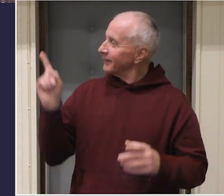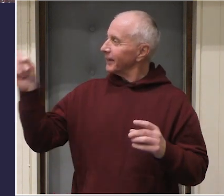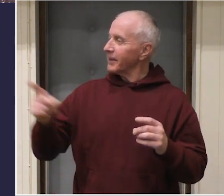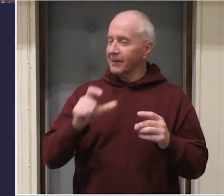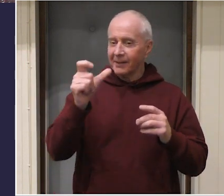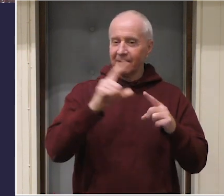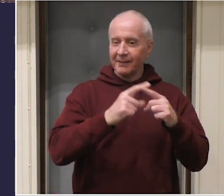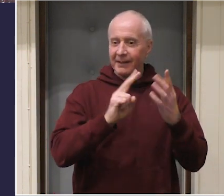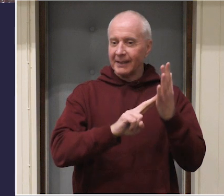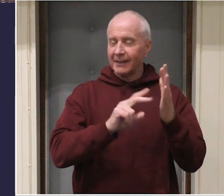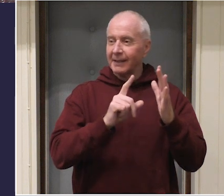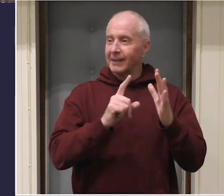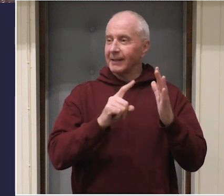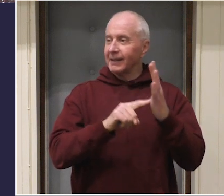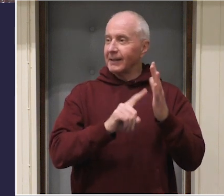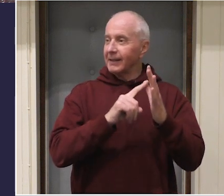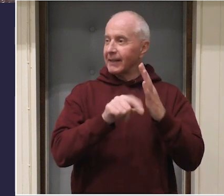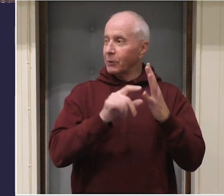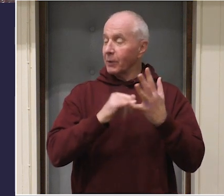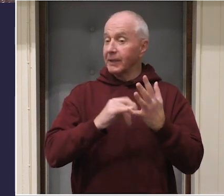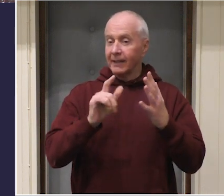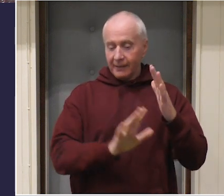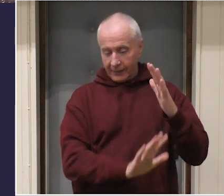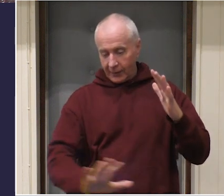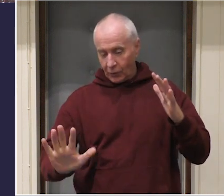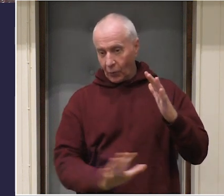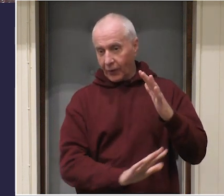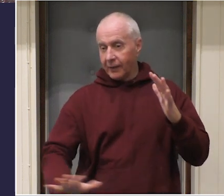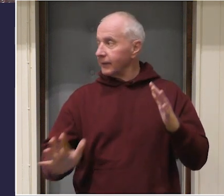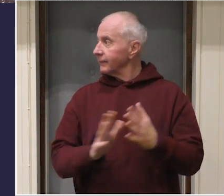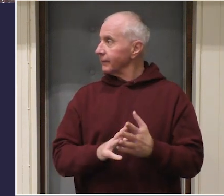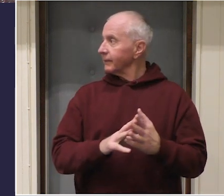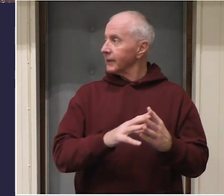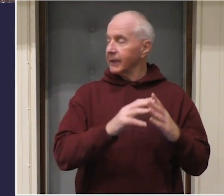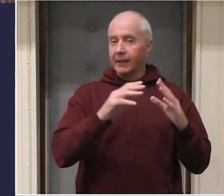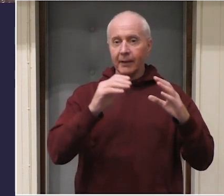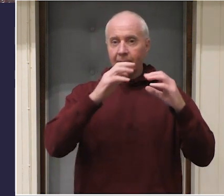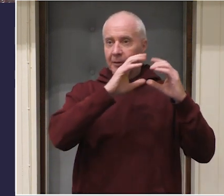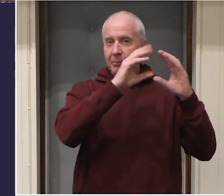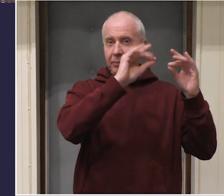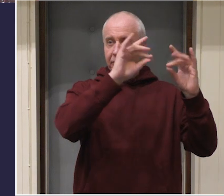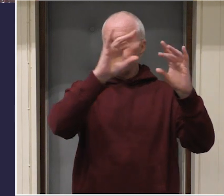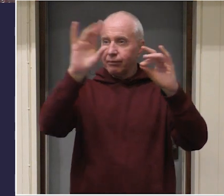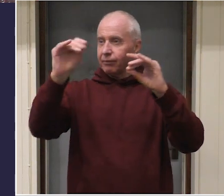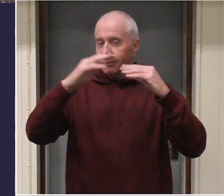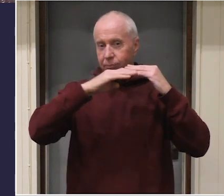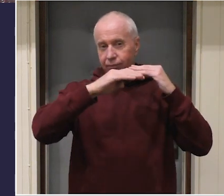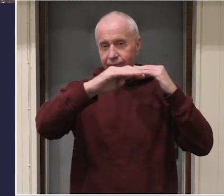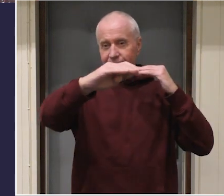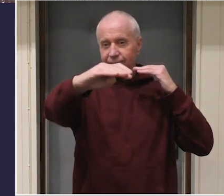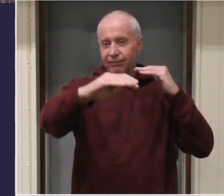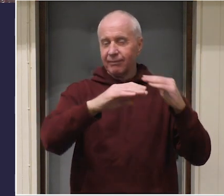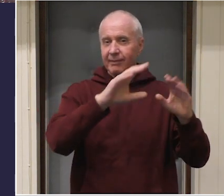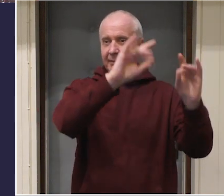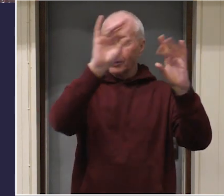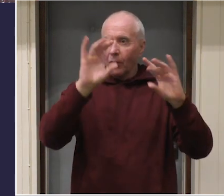Centaurus. It's one of the biggest, best known ones in the southern hemisphere. We see along the galactic plane when we look through Centaurus, so there's lots of stars. It's a